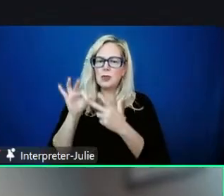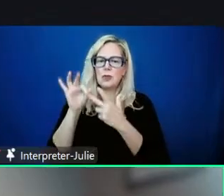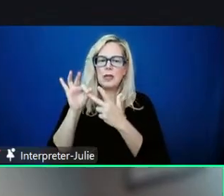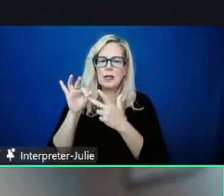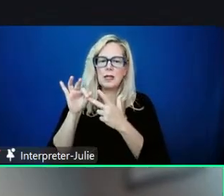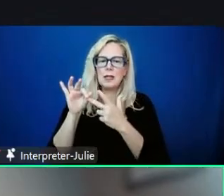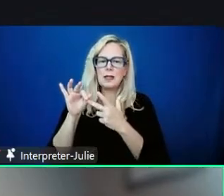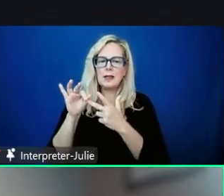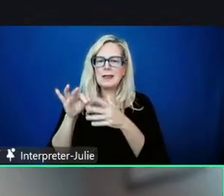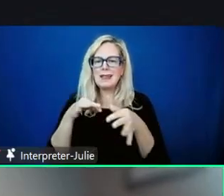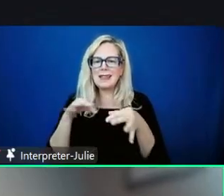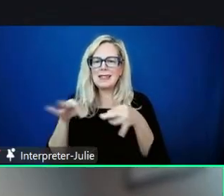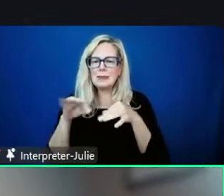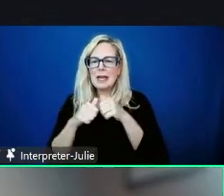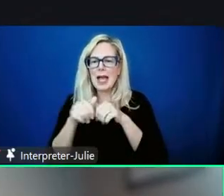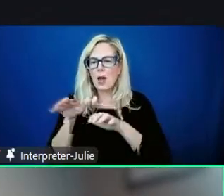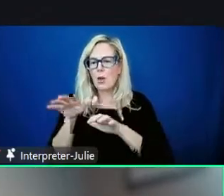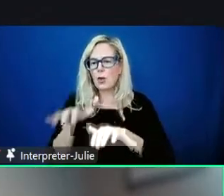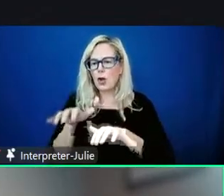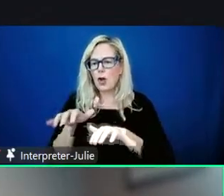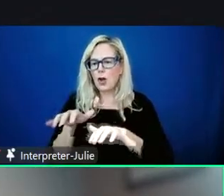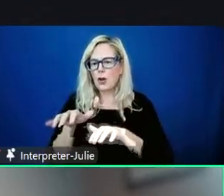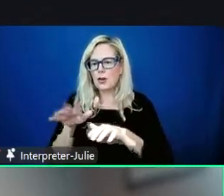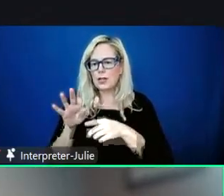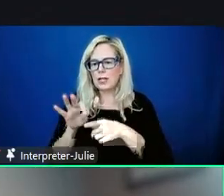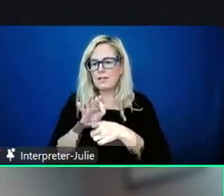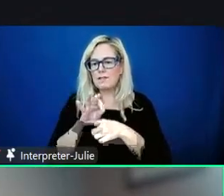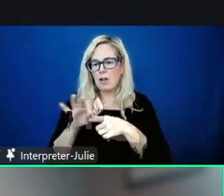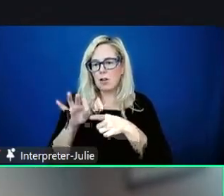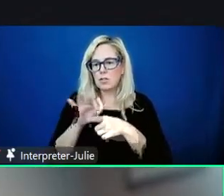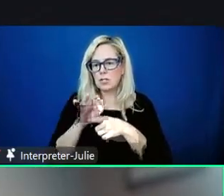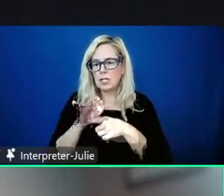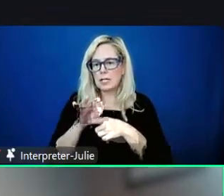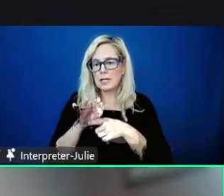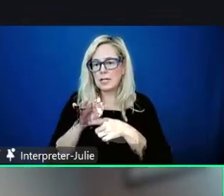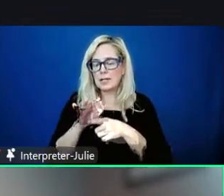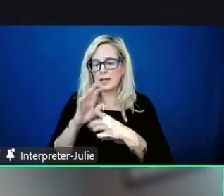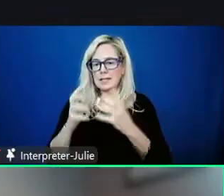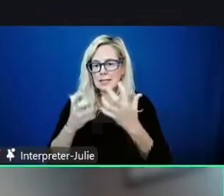can function as an accommodation for